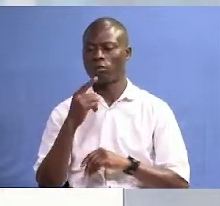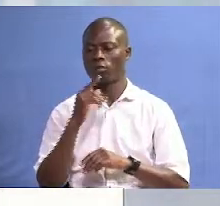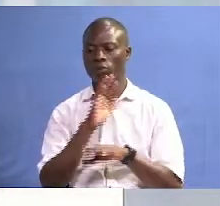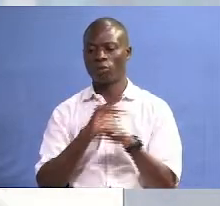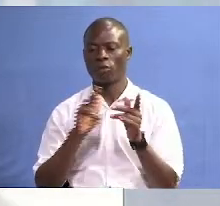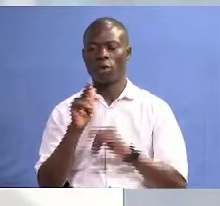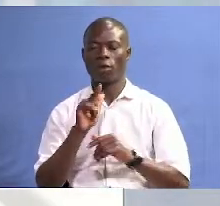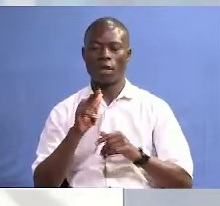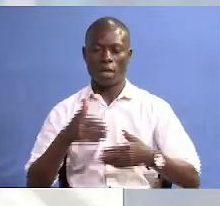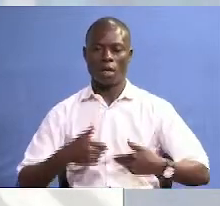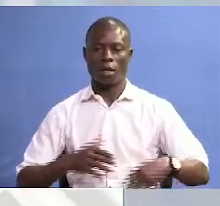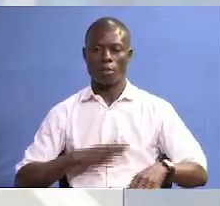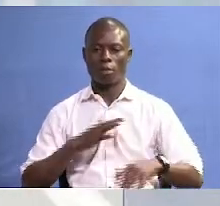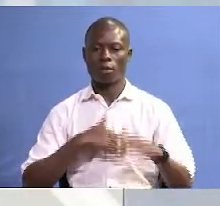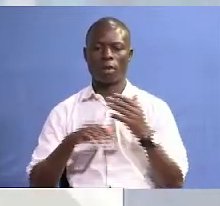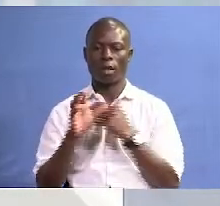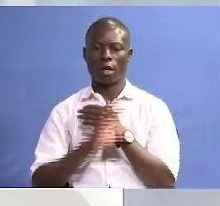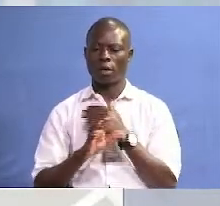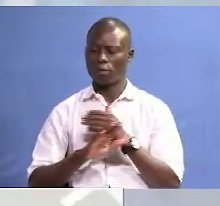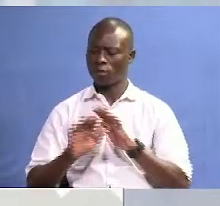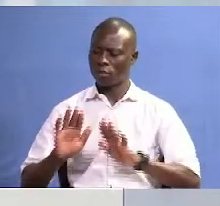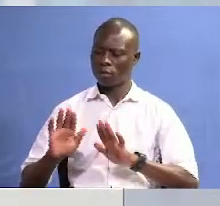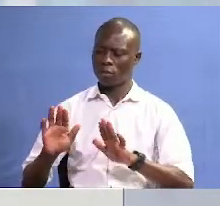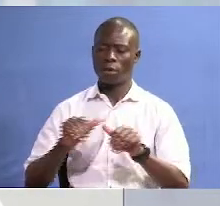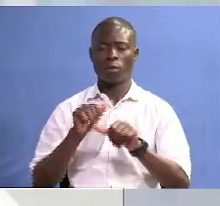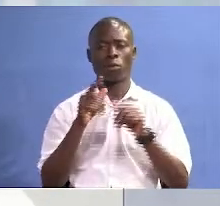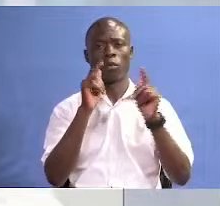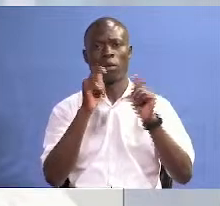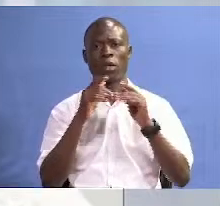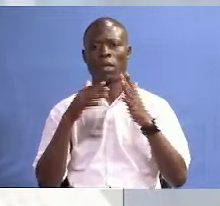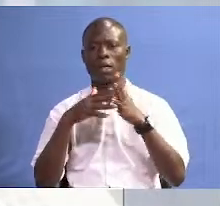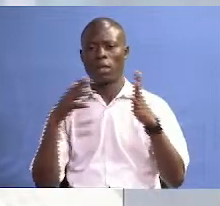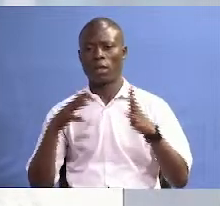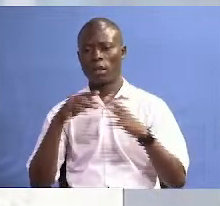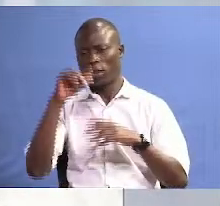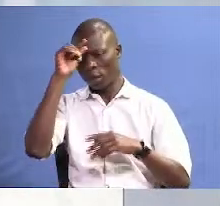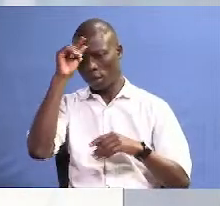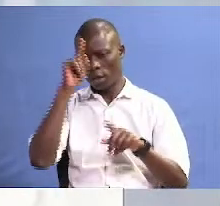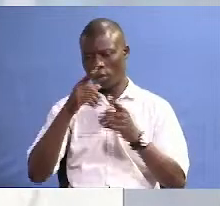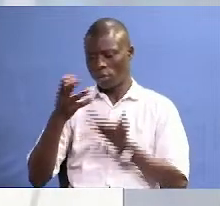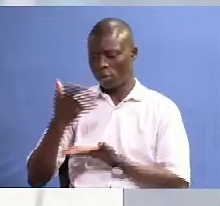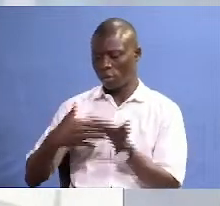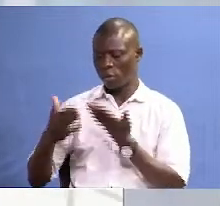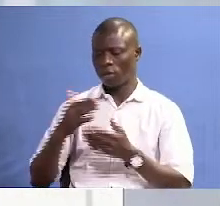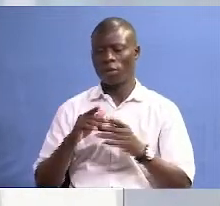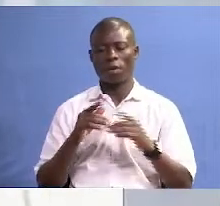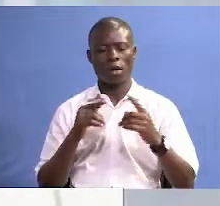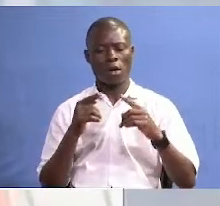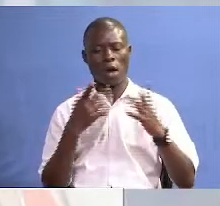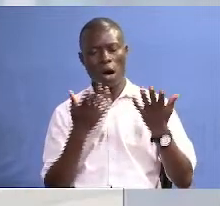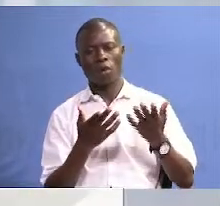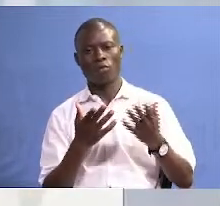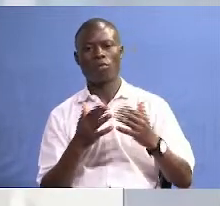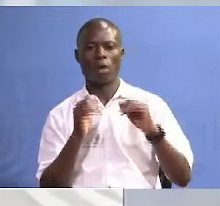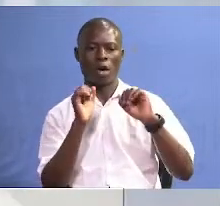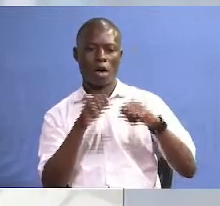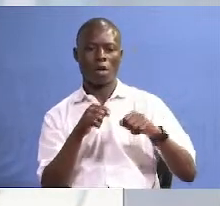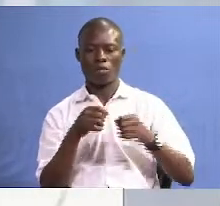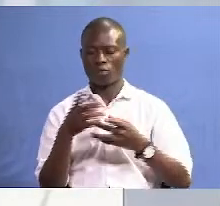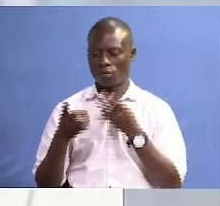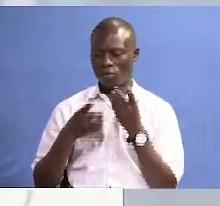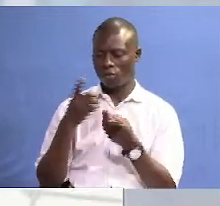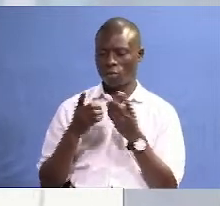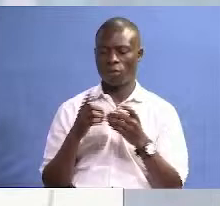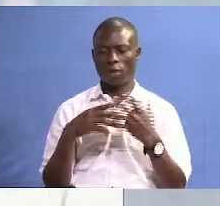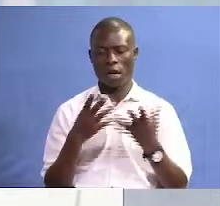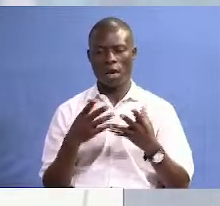in the country to tone down their criticism against the government and engage in proposed dialogue to